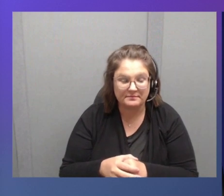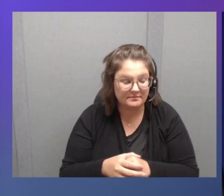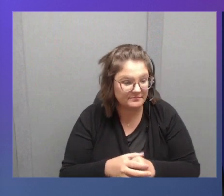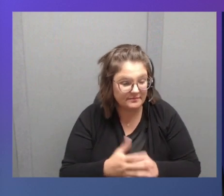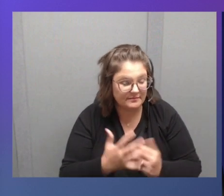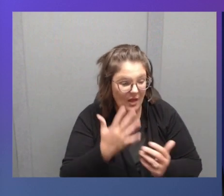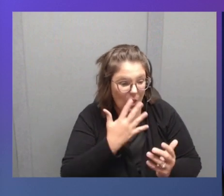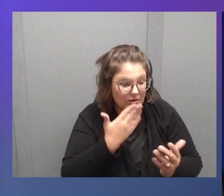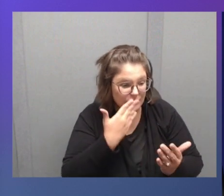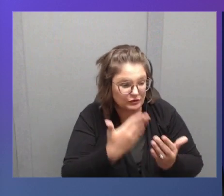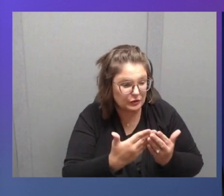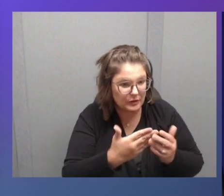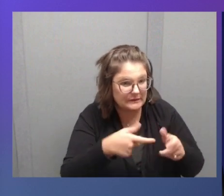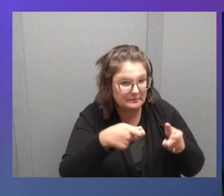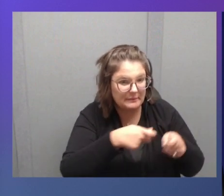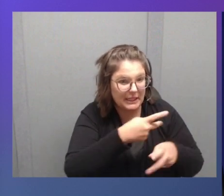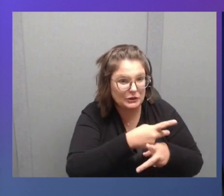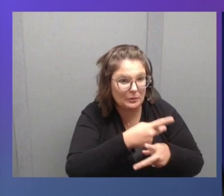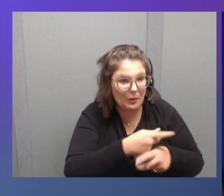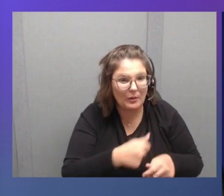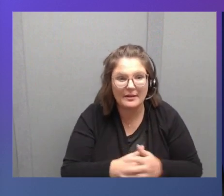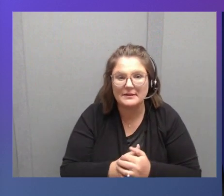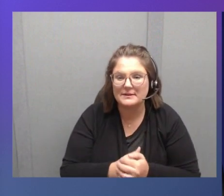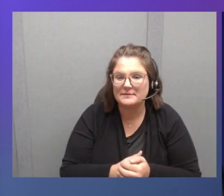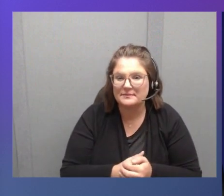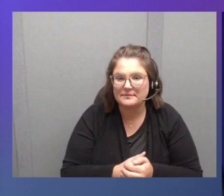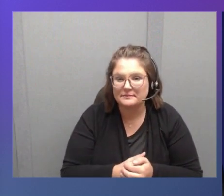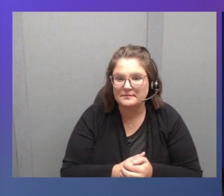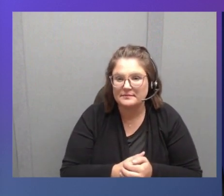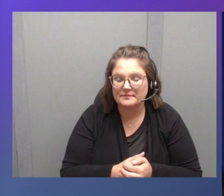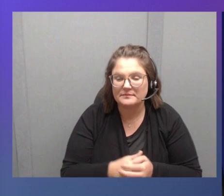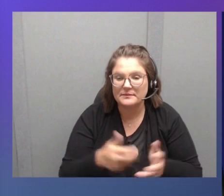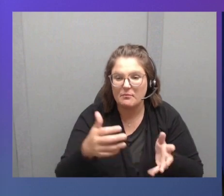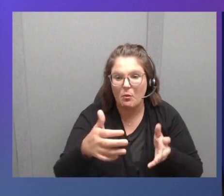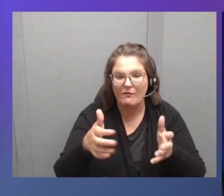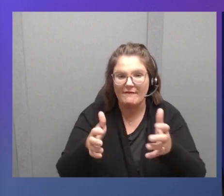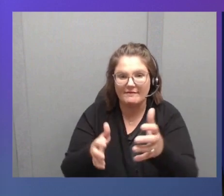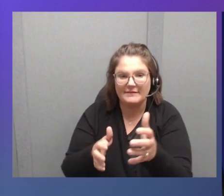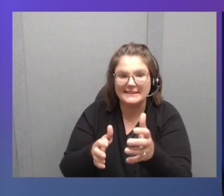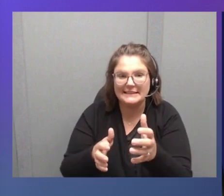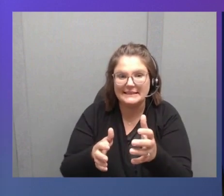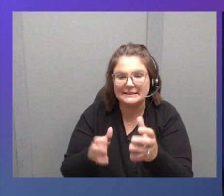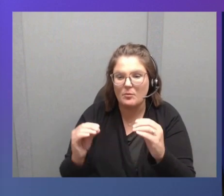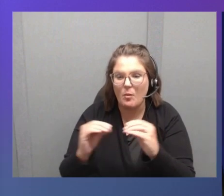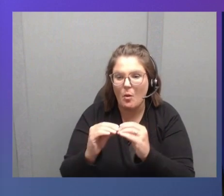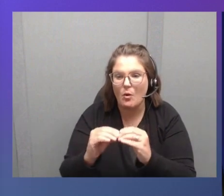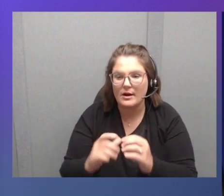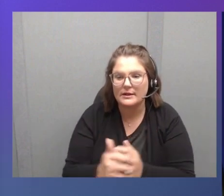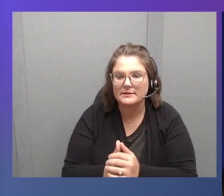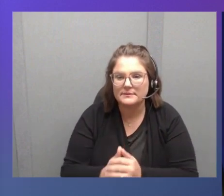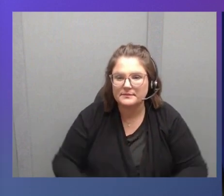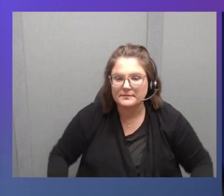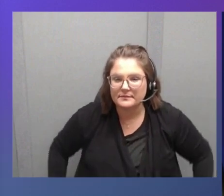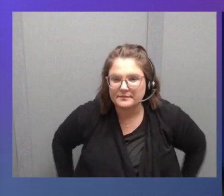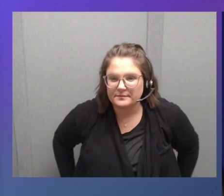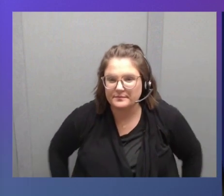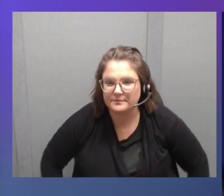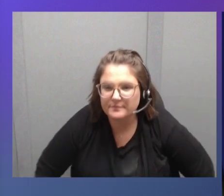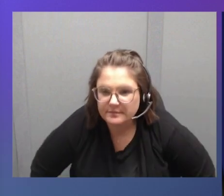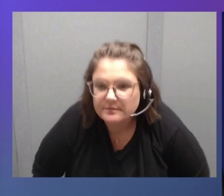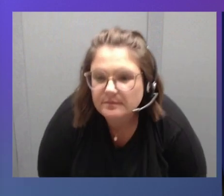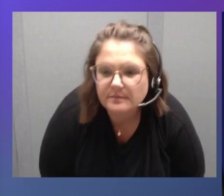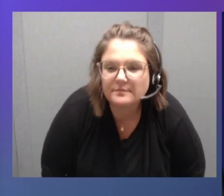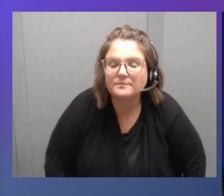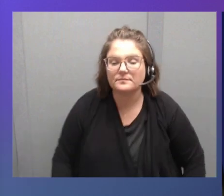that point. It is. Yeah. It is. And I'm going to switch this down a little bit more. So this one here is pretty cool, I think. So from LoRa, so this board right up here that's